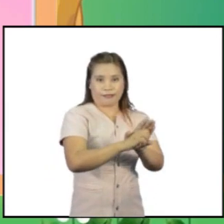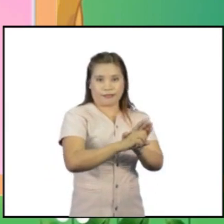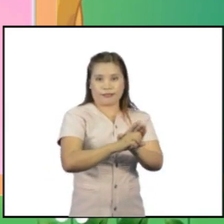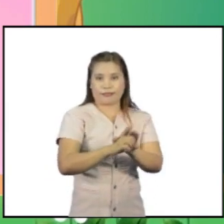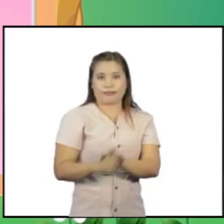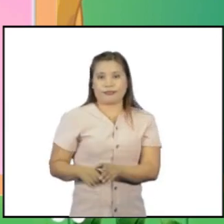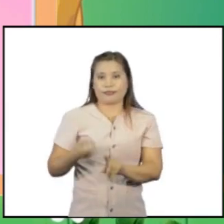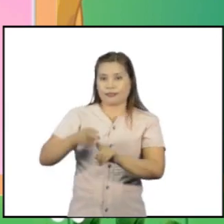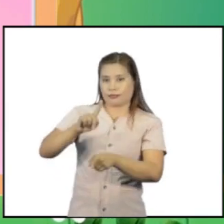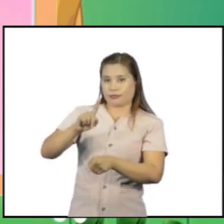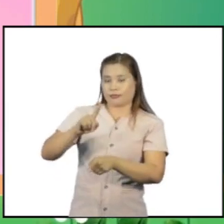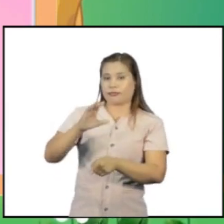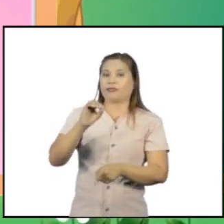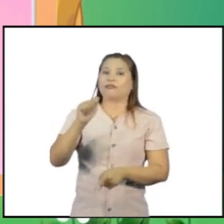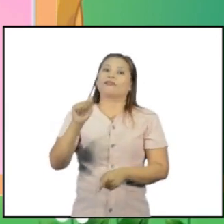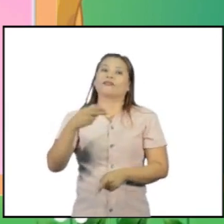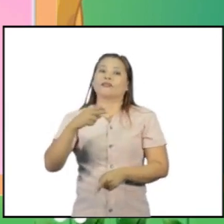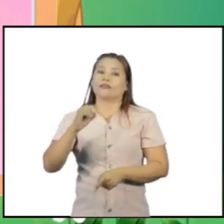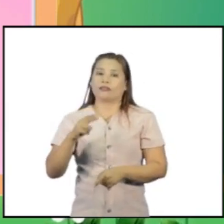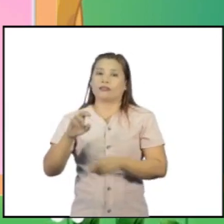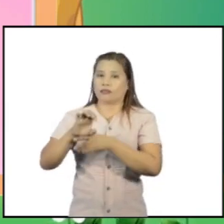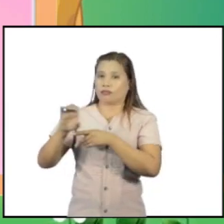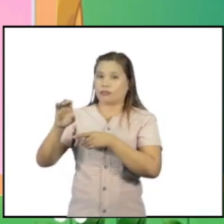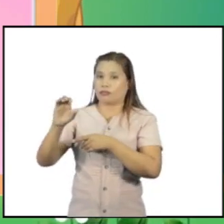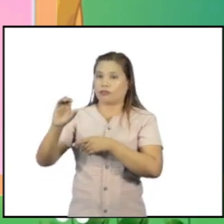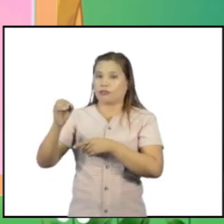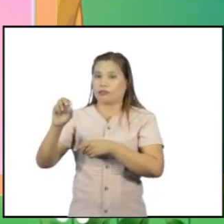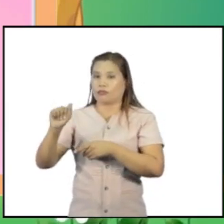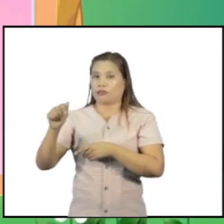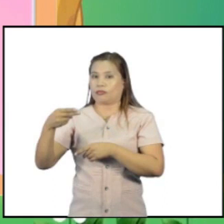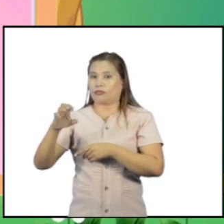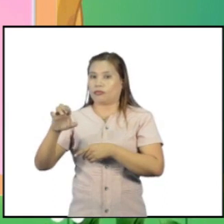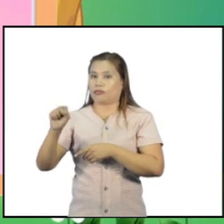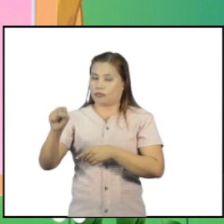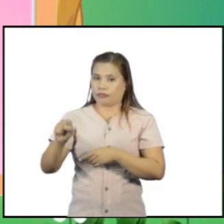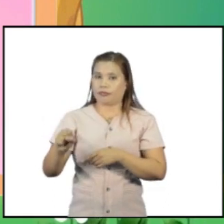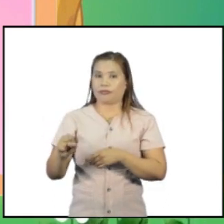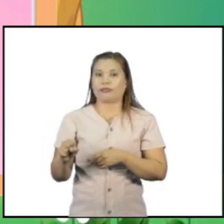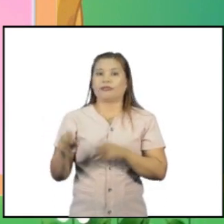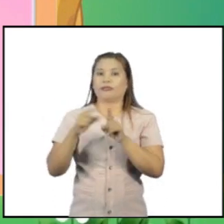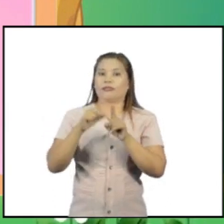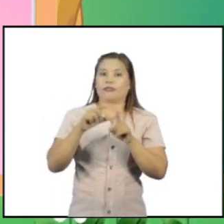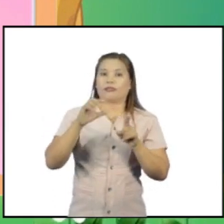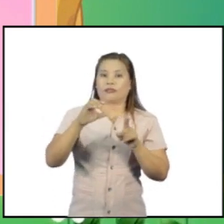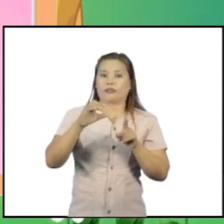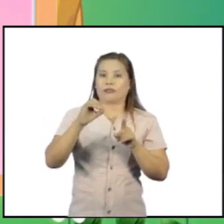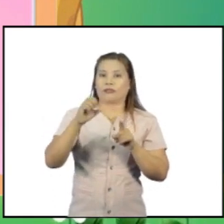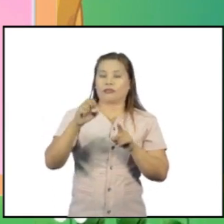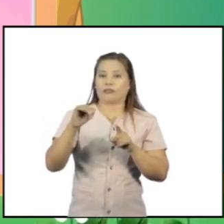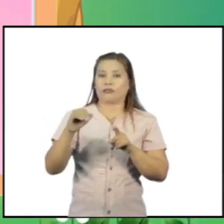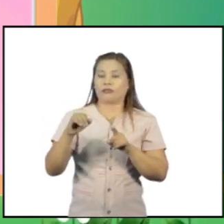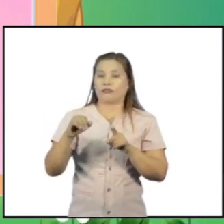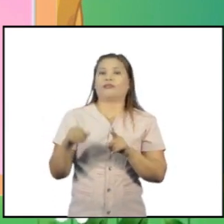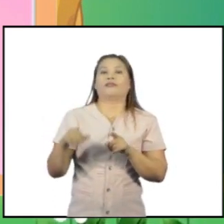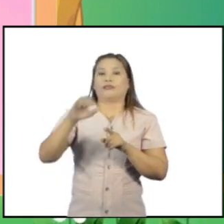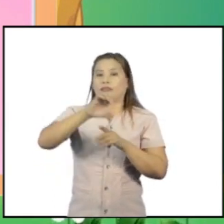Examples. From coach, coaches. The word coach ends with letter